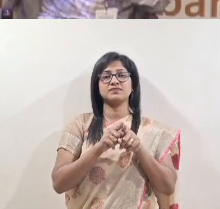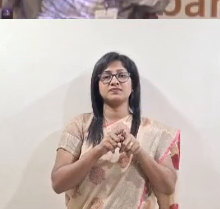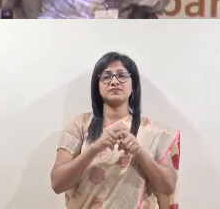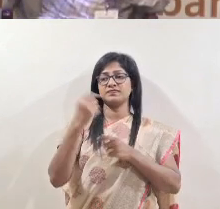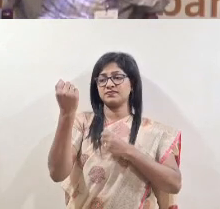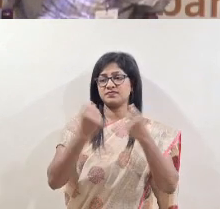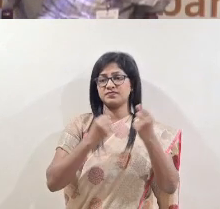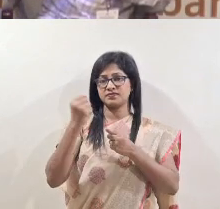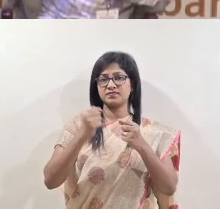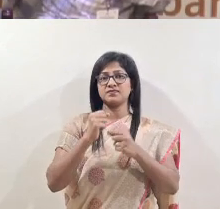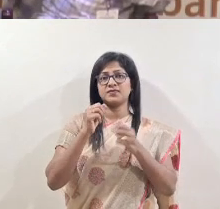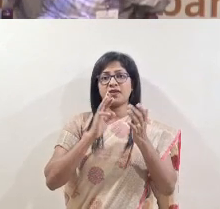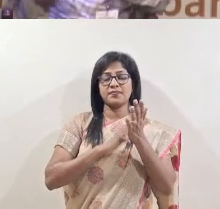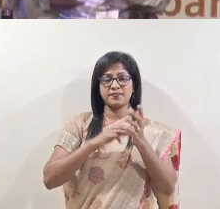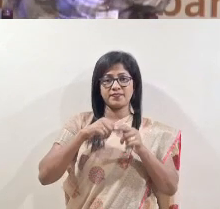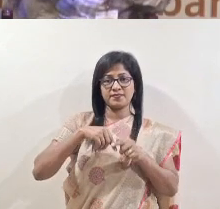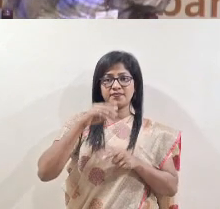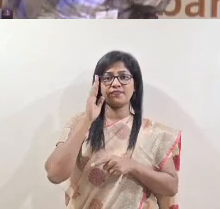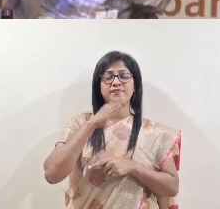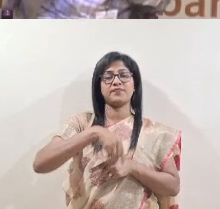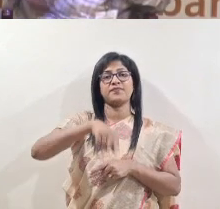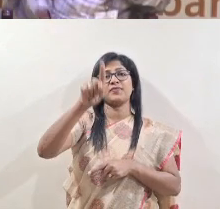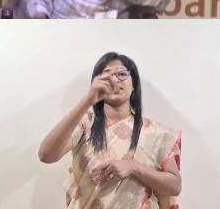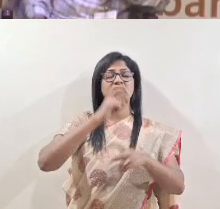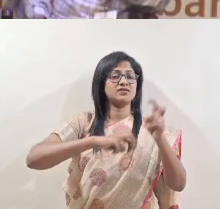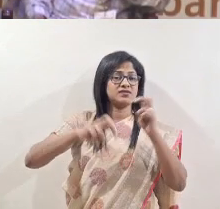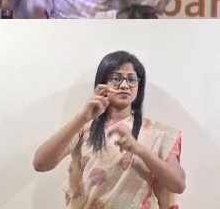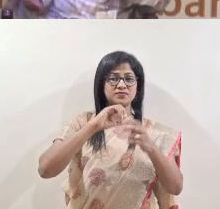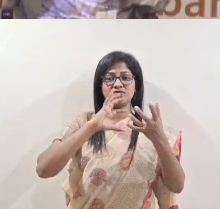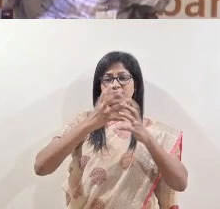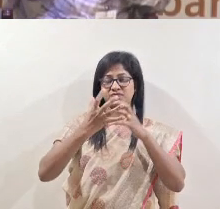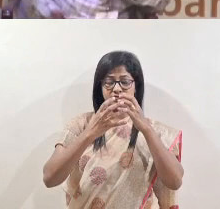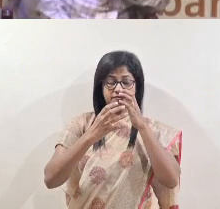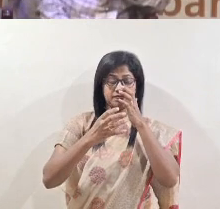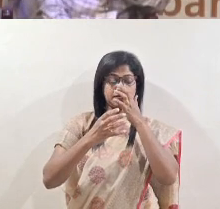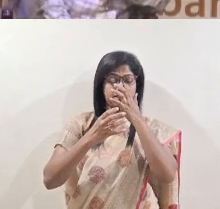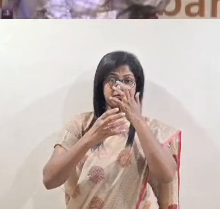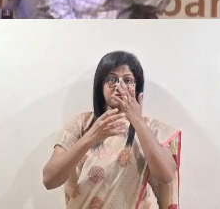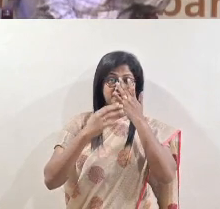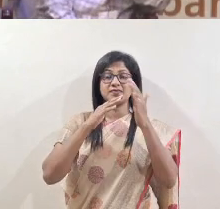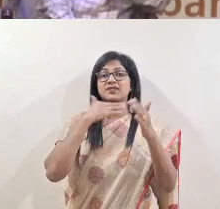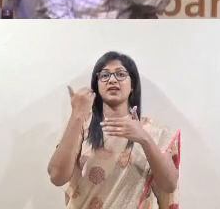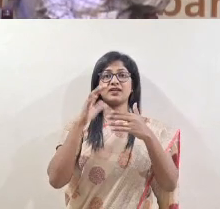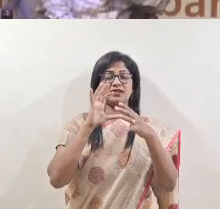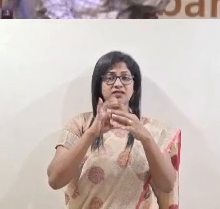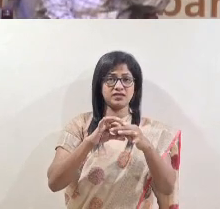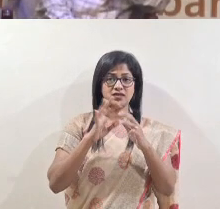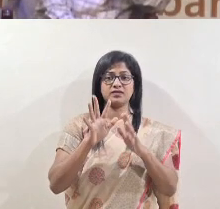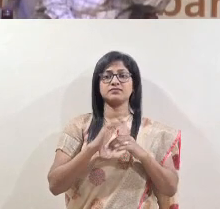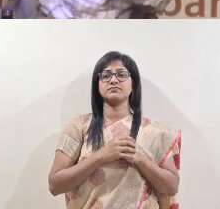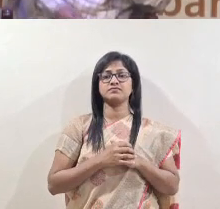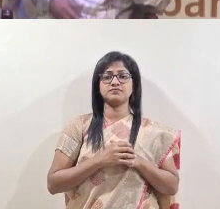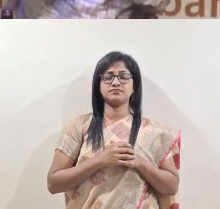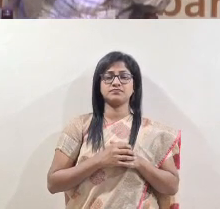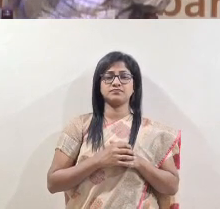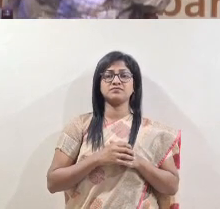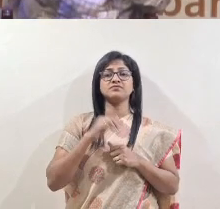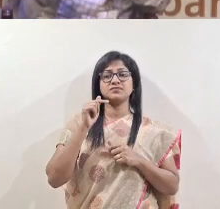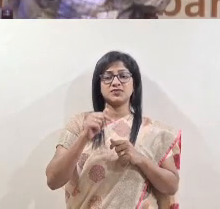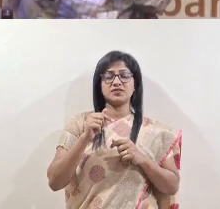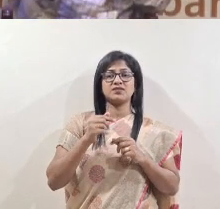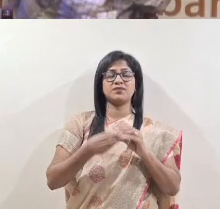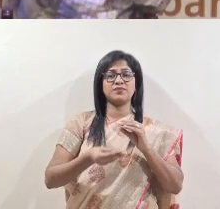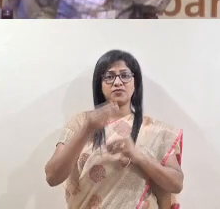vehicle miles traveled by the motorized transport, if we are talking about the fatalities by vehicle, by the motorized transport. So the